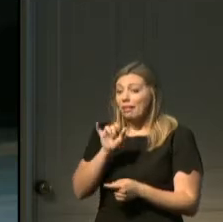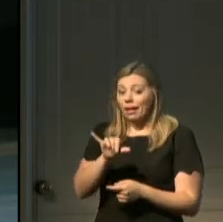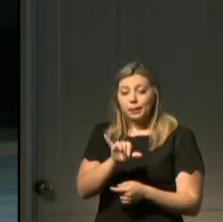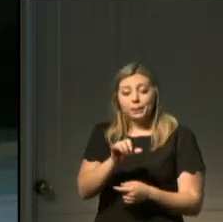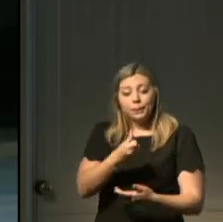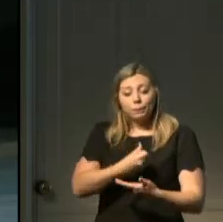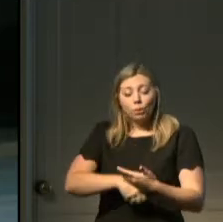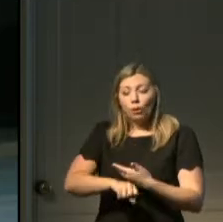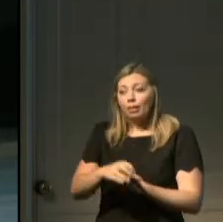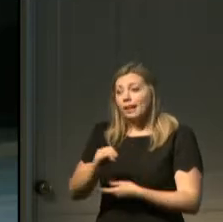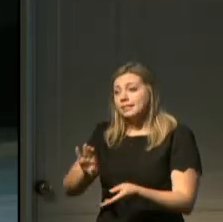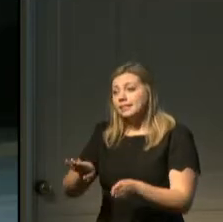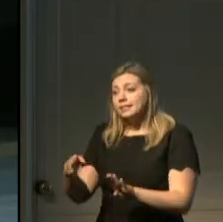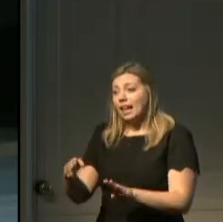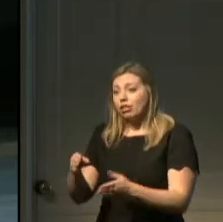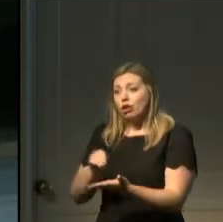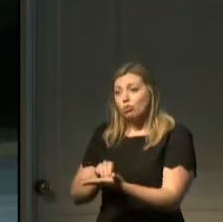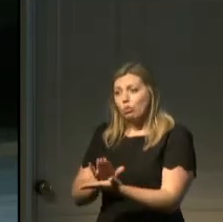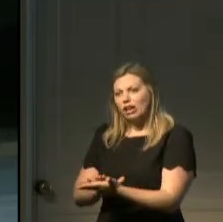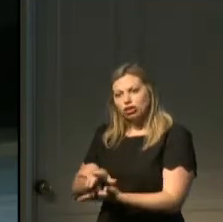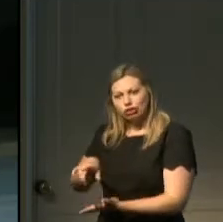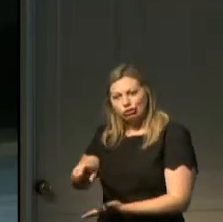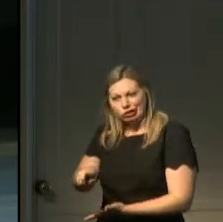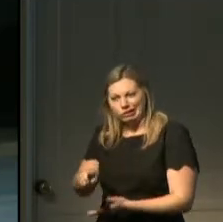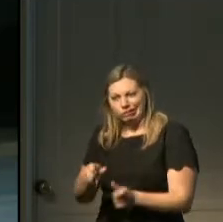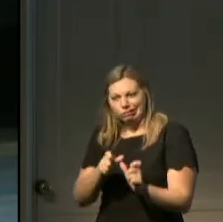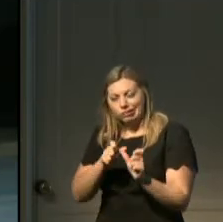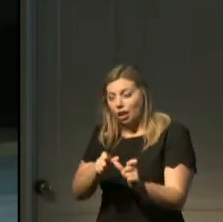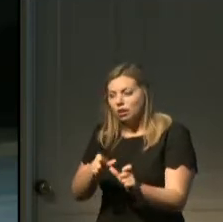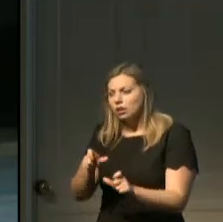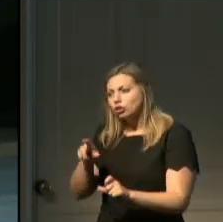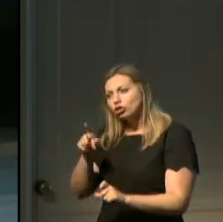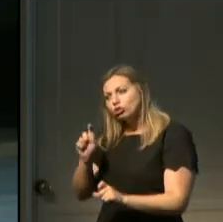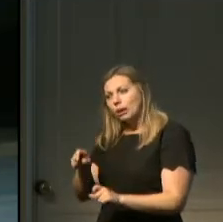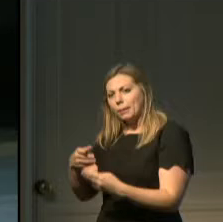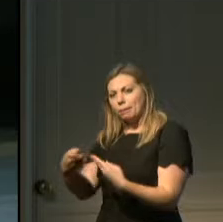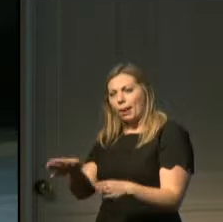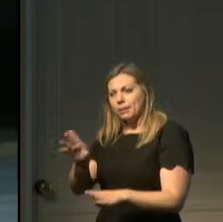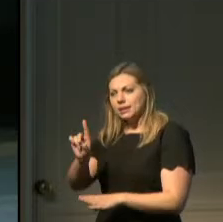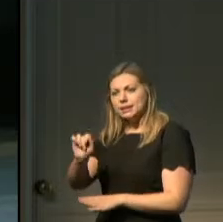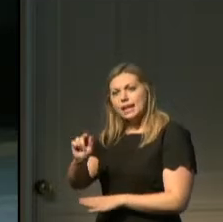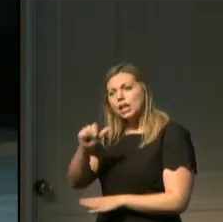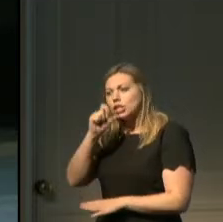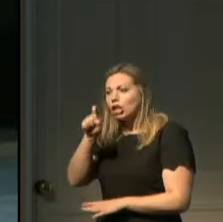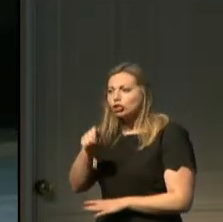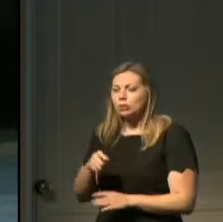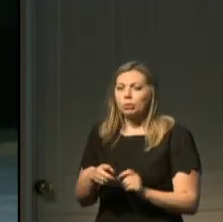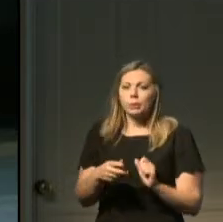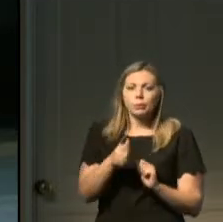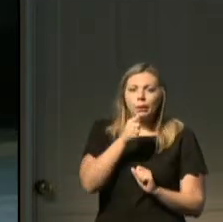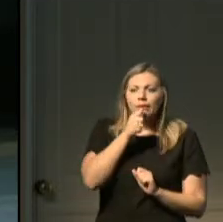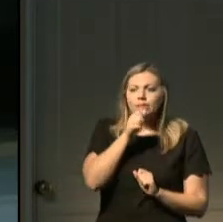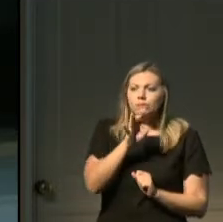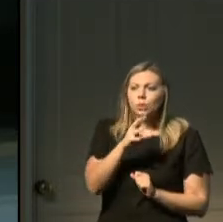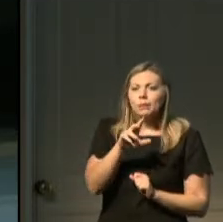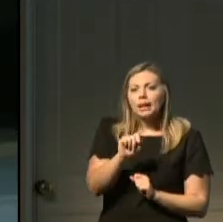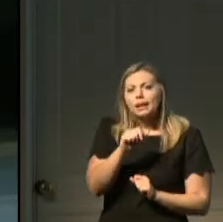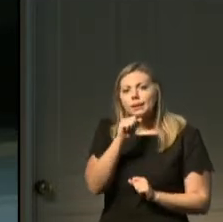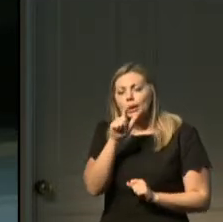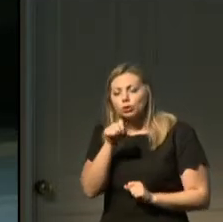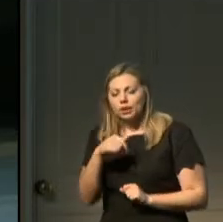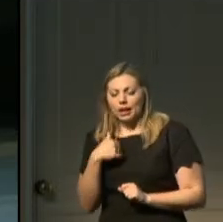that are things that should last it's public data. It should not have private formats attached to it. It should not be held hostage by a